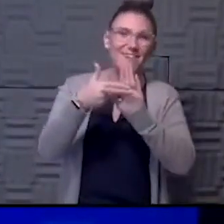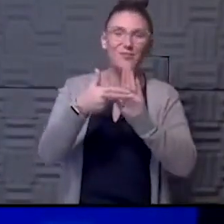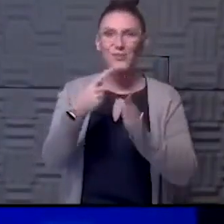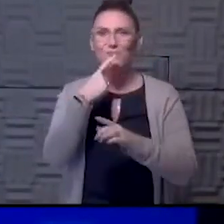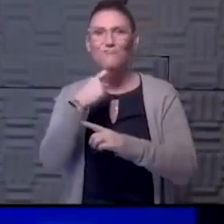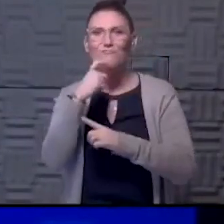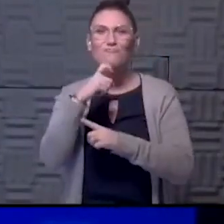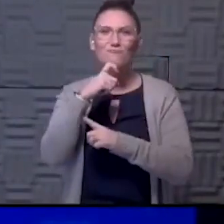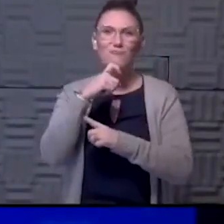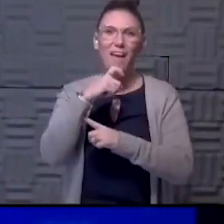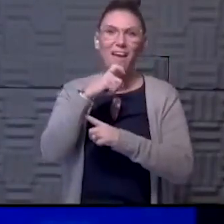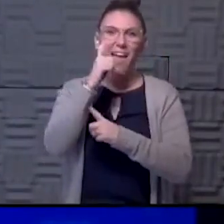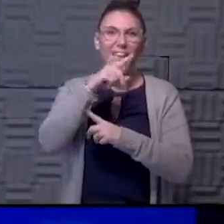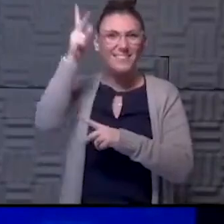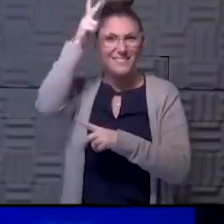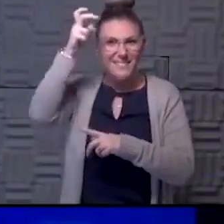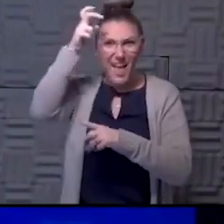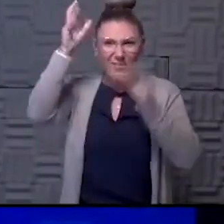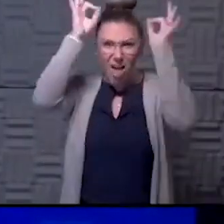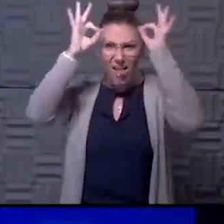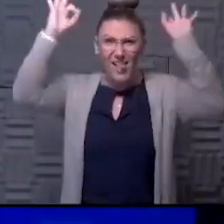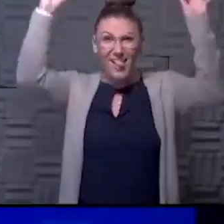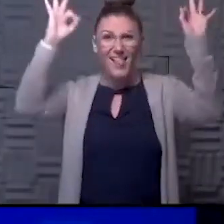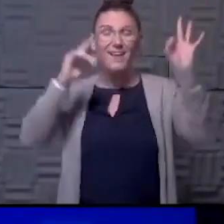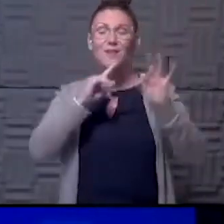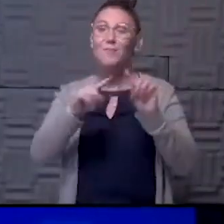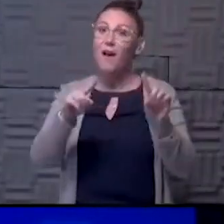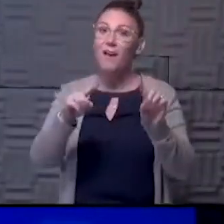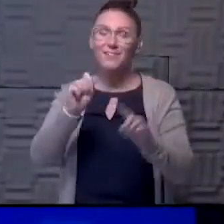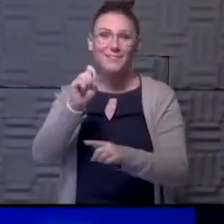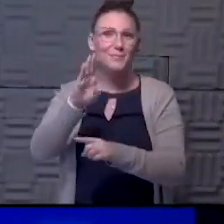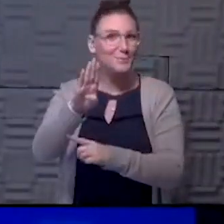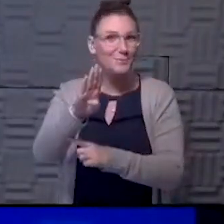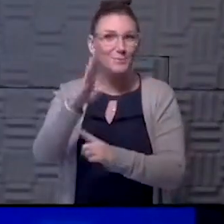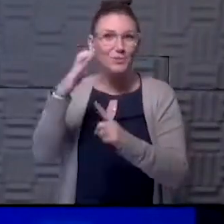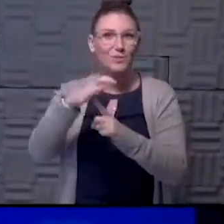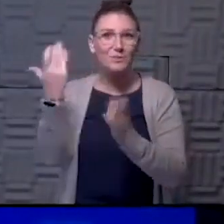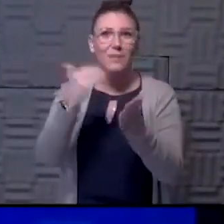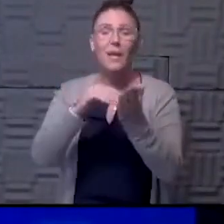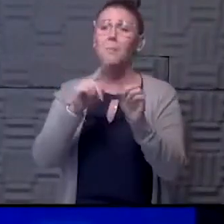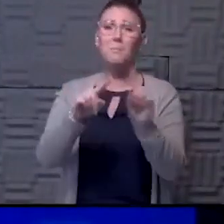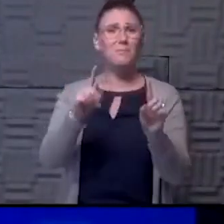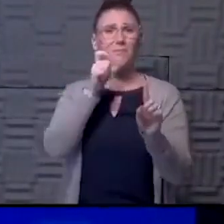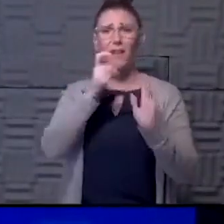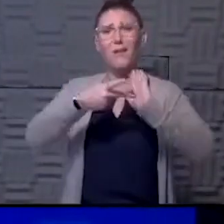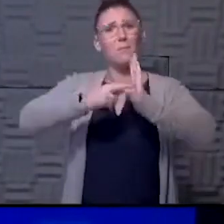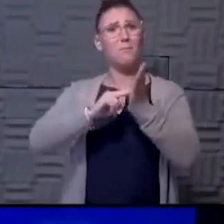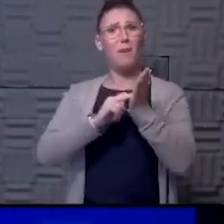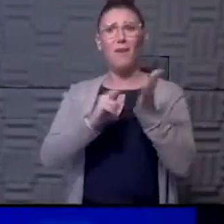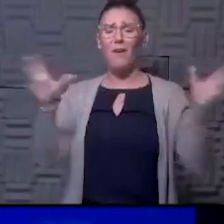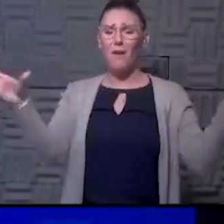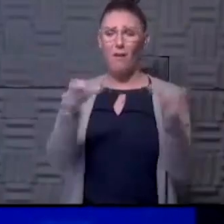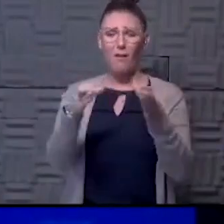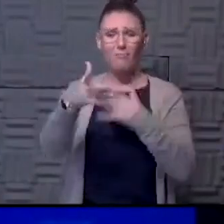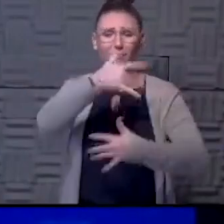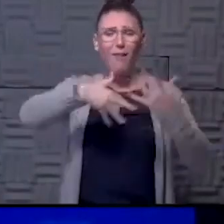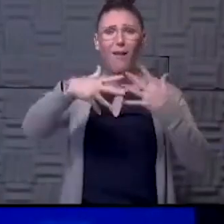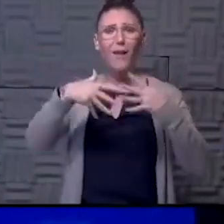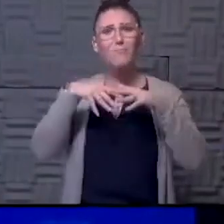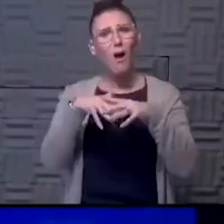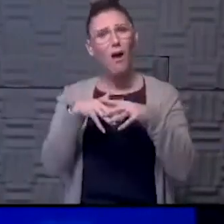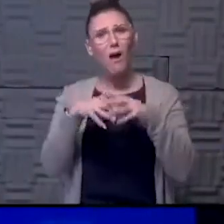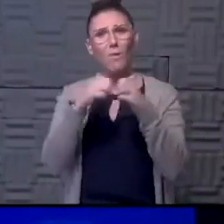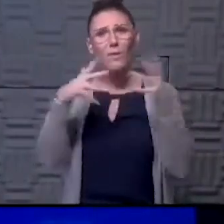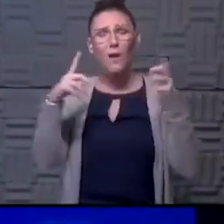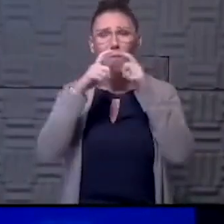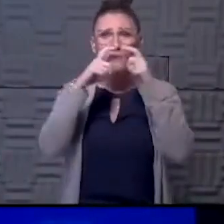you call the Chiefs, they're going to be Super Bowl champions again. Yeah. But it doesn't mean you get to party together without masks. Remember